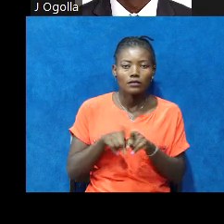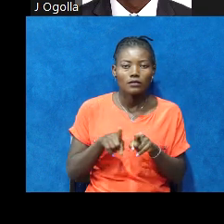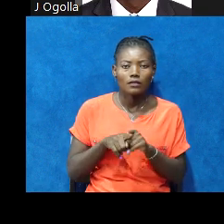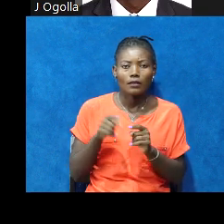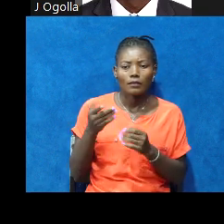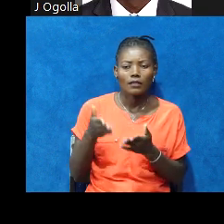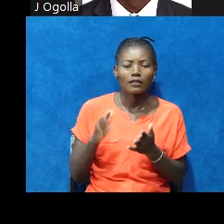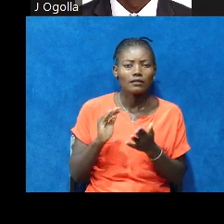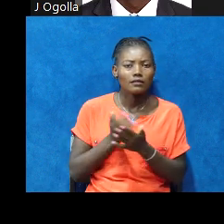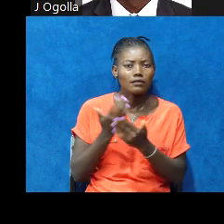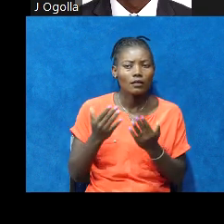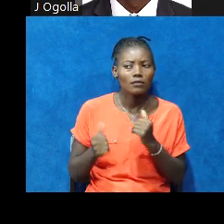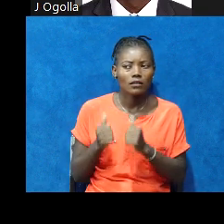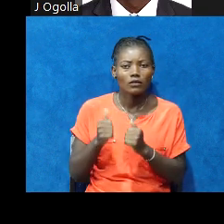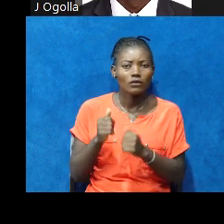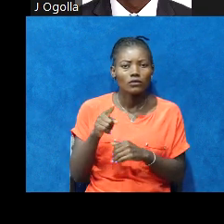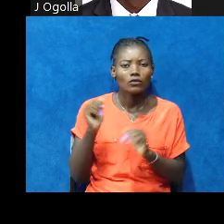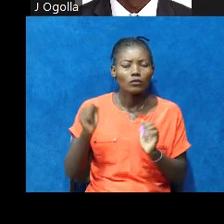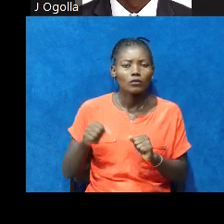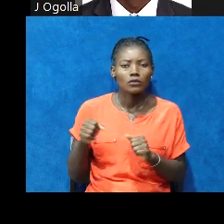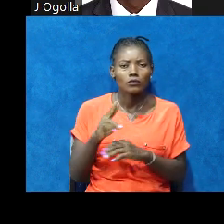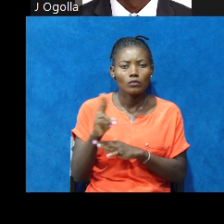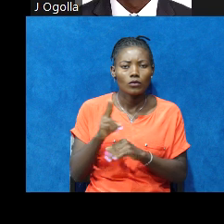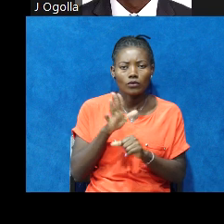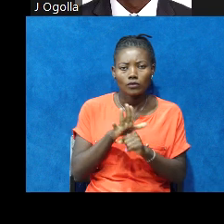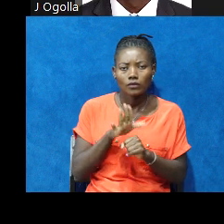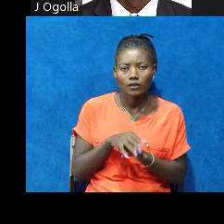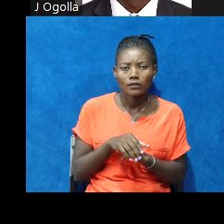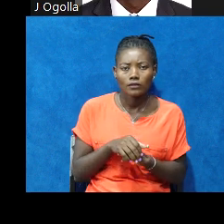also, this is something you can influence a lot,